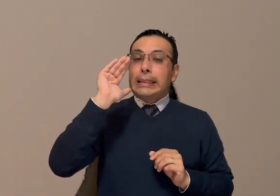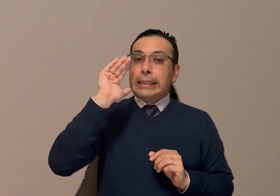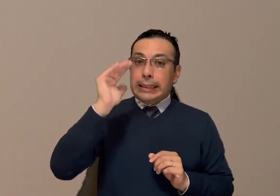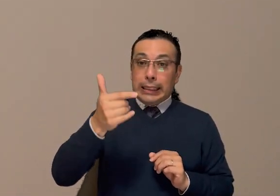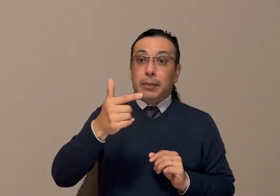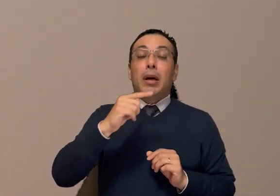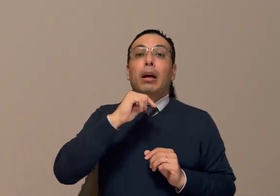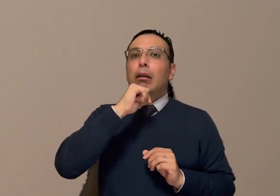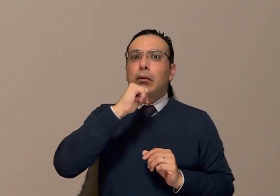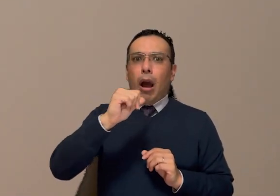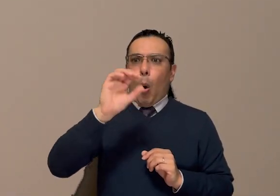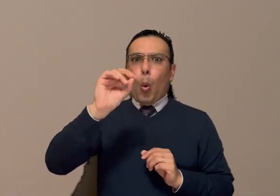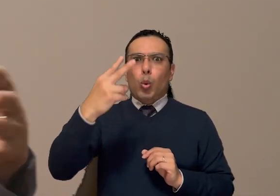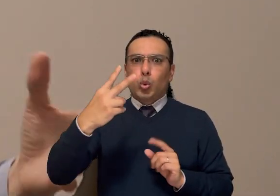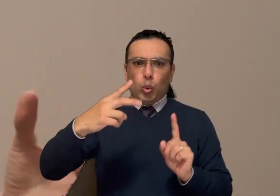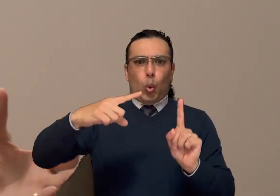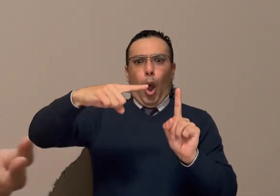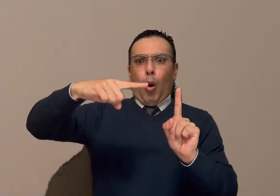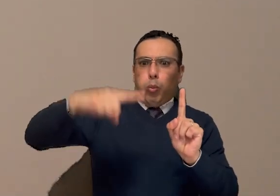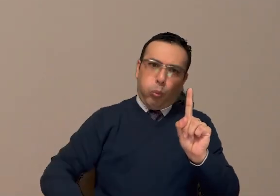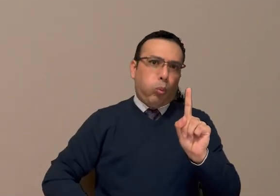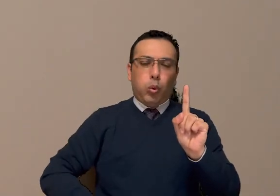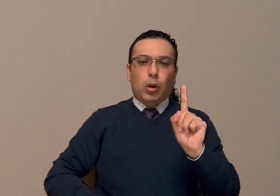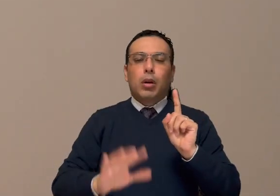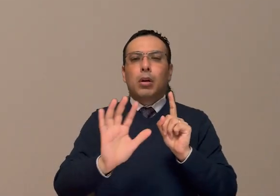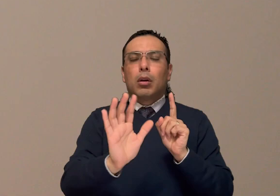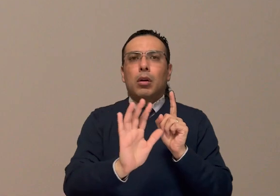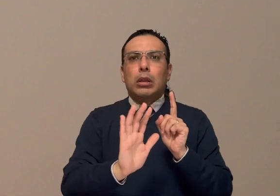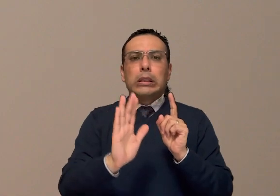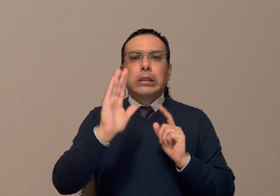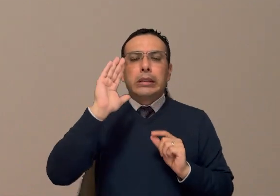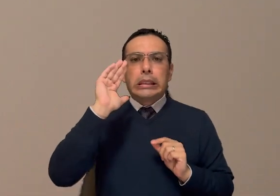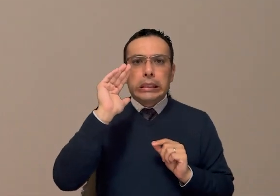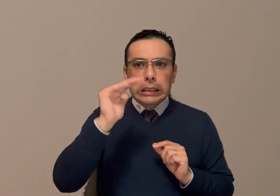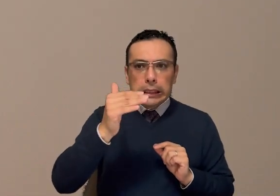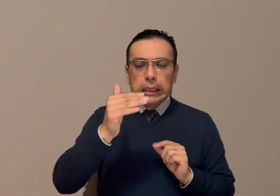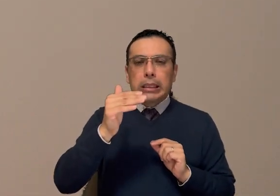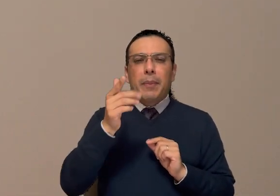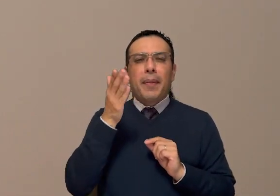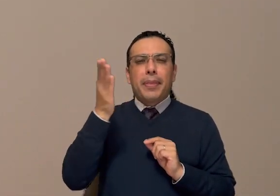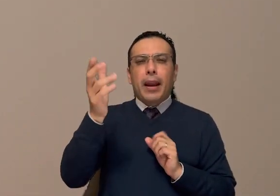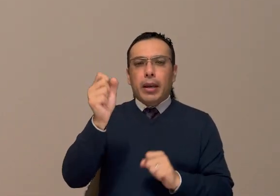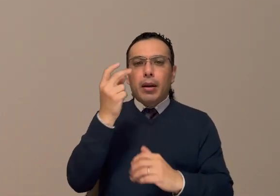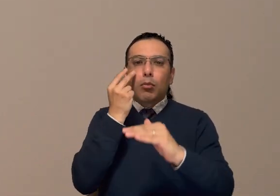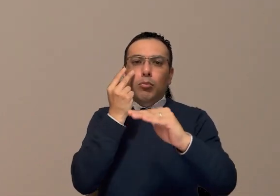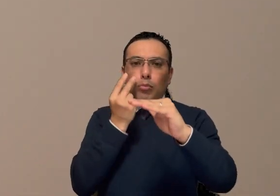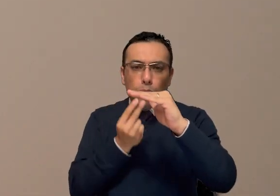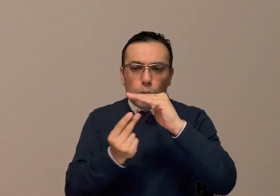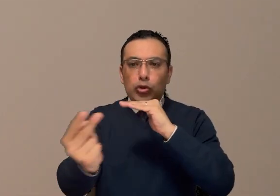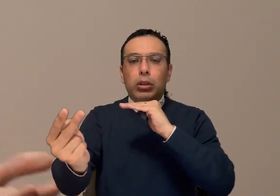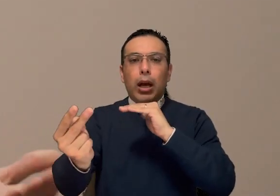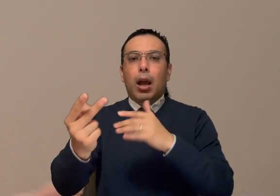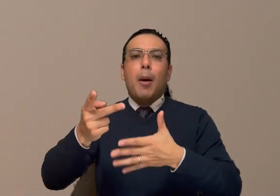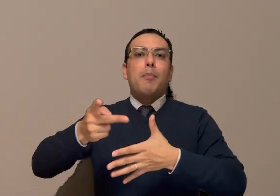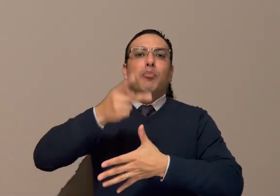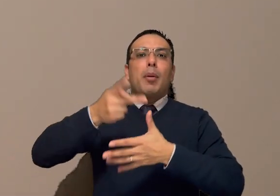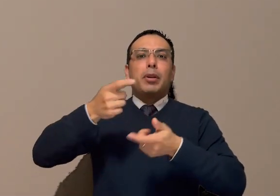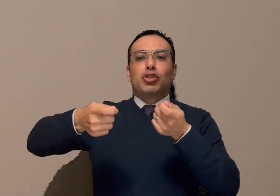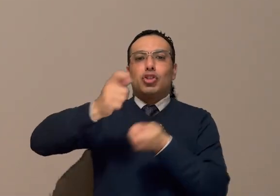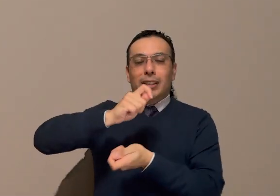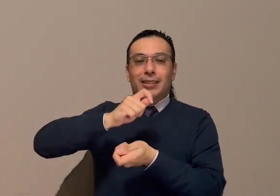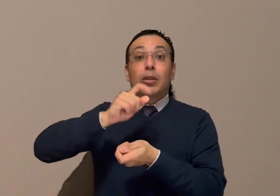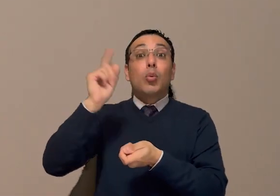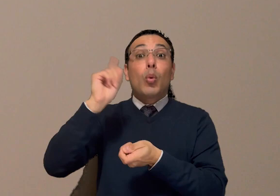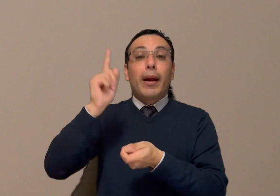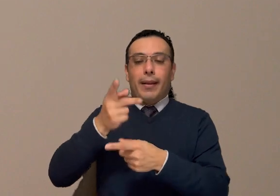primary production changes in the lease area. So certainly an interesting topic, and I think, again, it's a really great thing that specifically to pose to